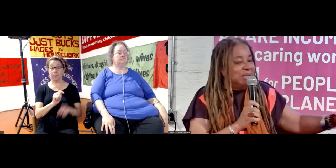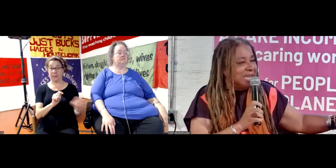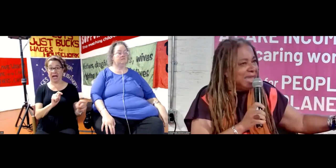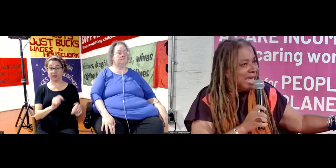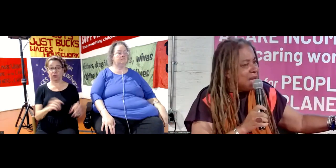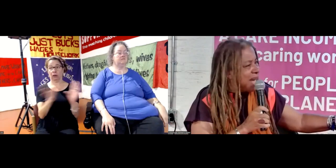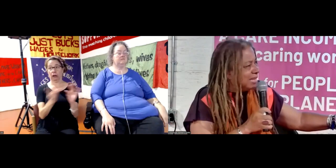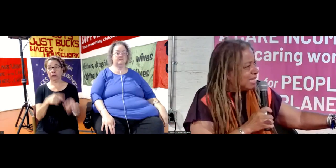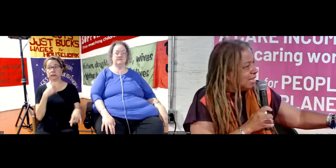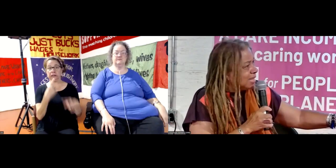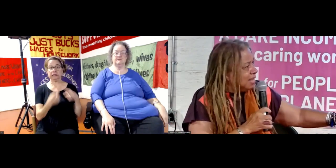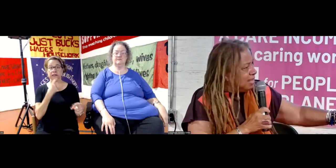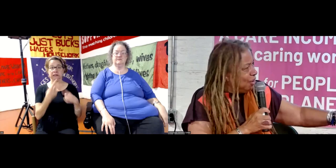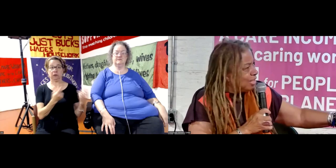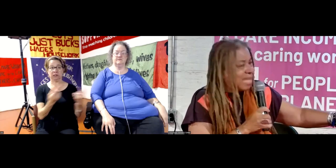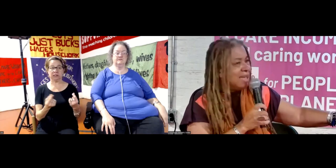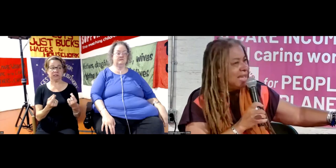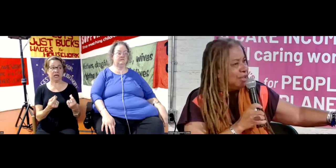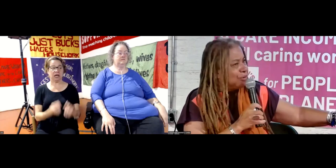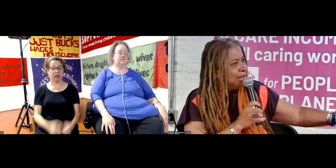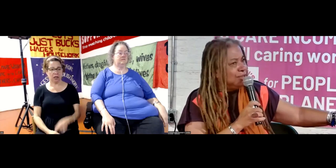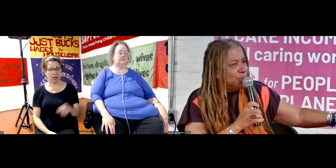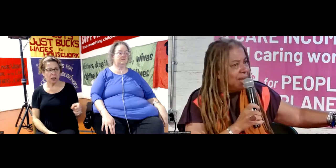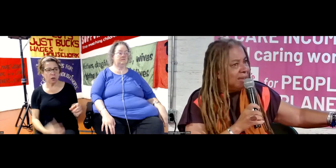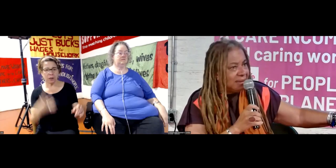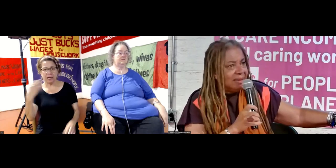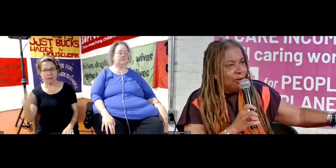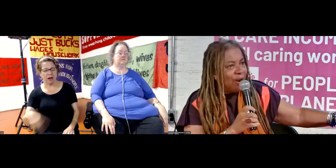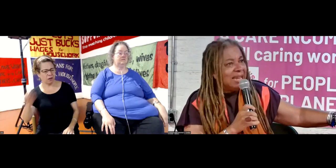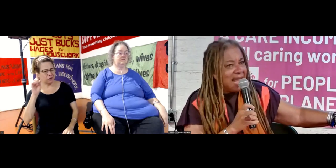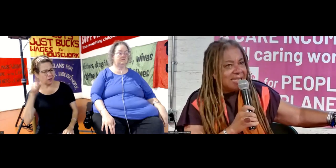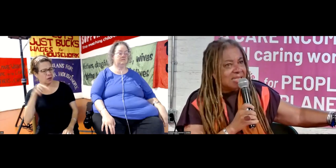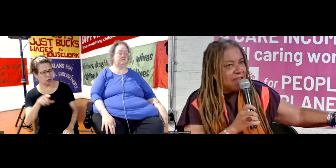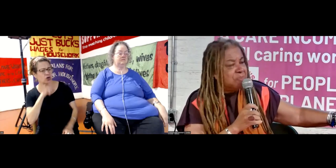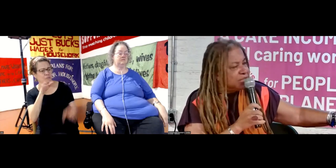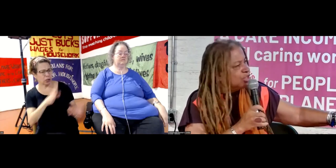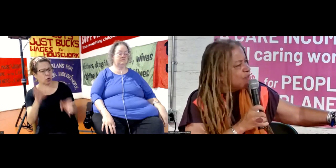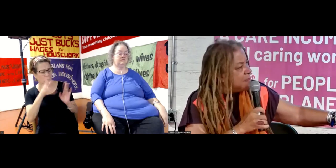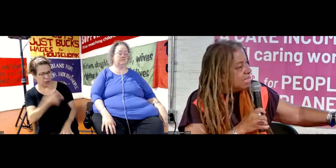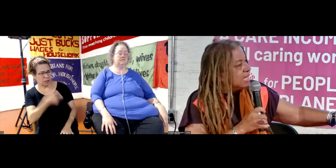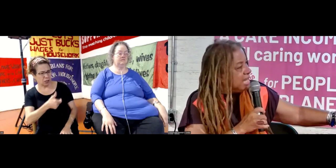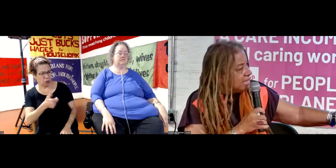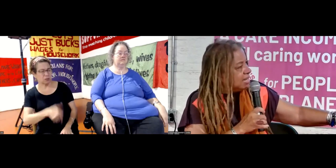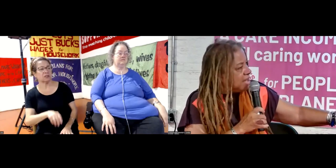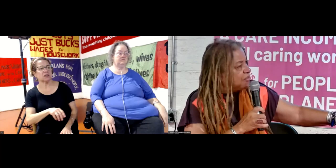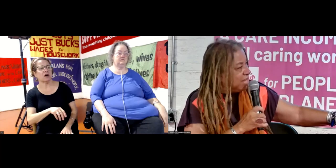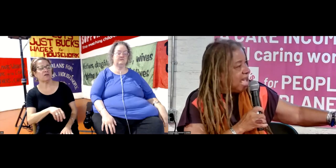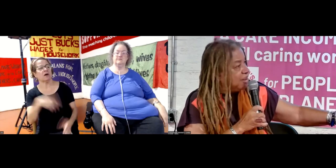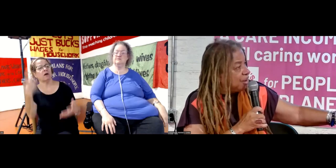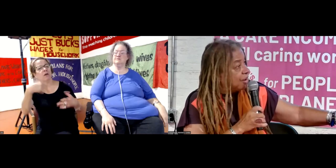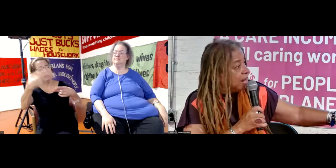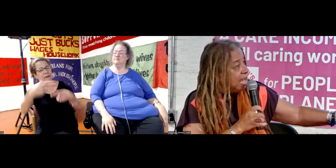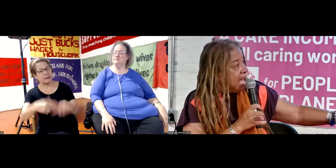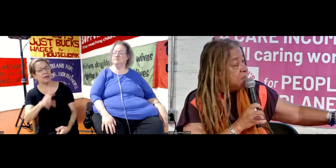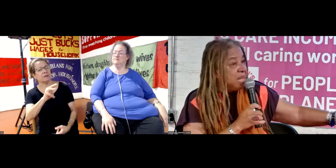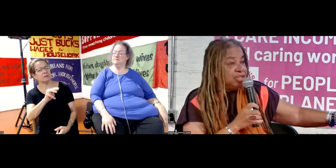white woman was in there, came out and says, you all sound like you're really doing organizing stuff. Mildred Robbins Leet, I'll never forget